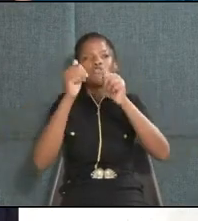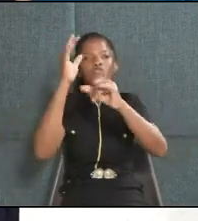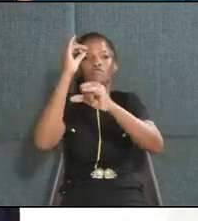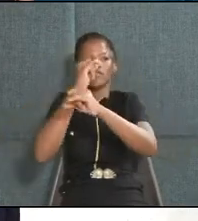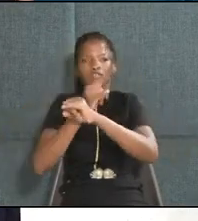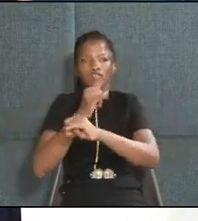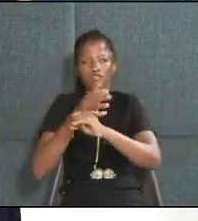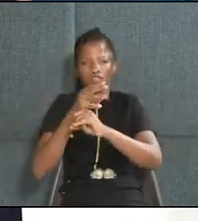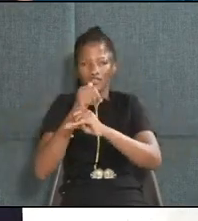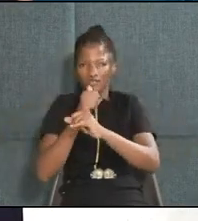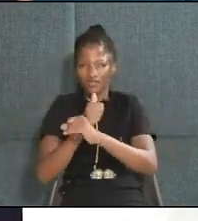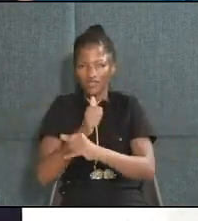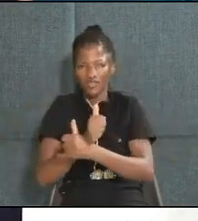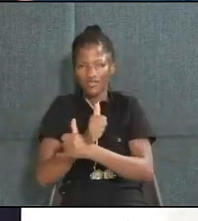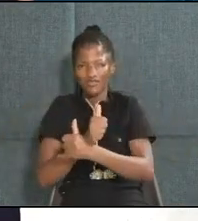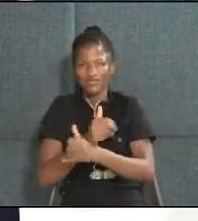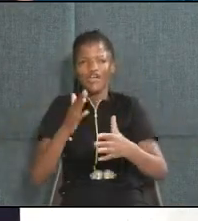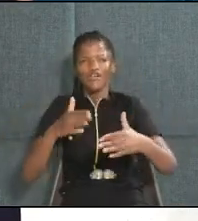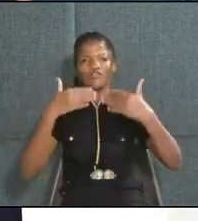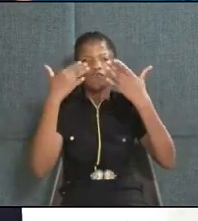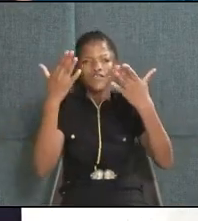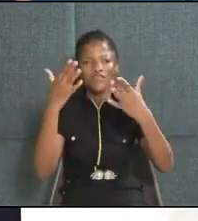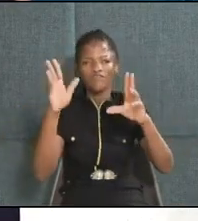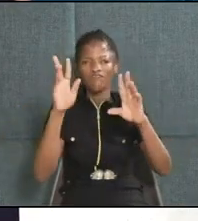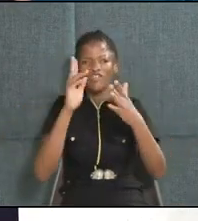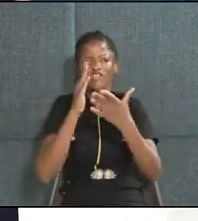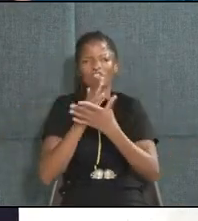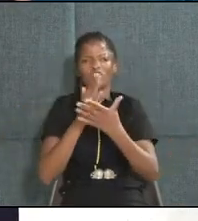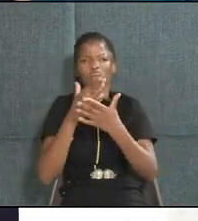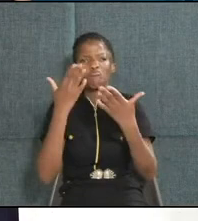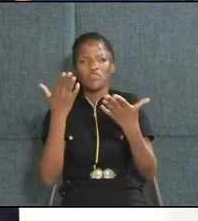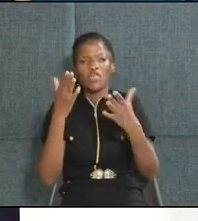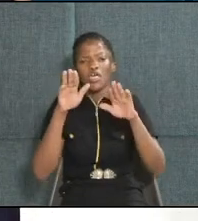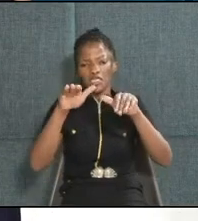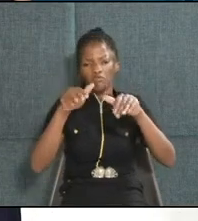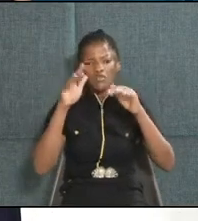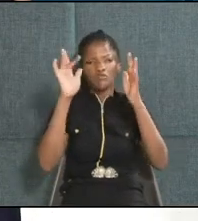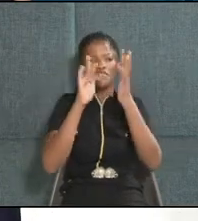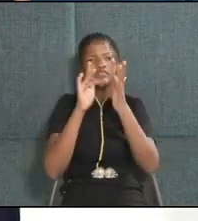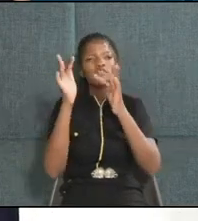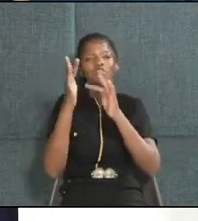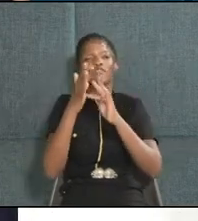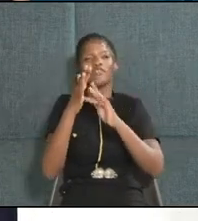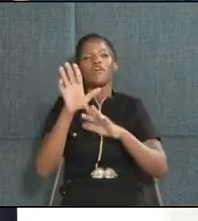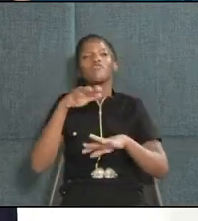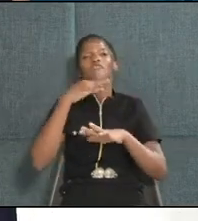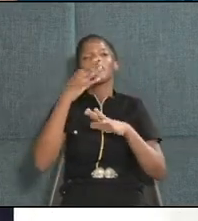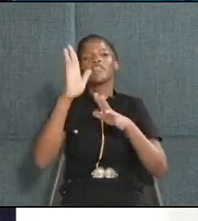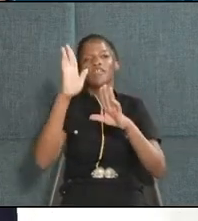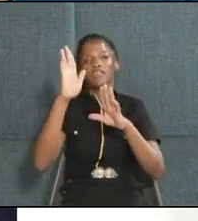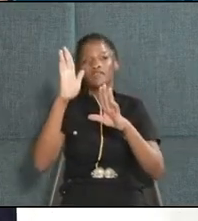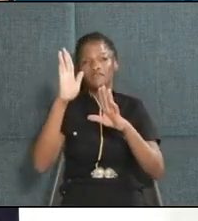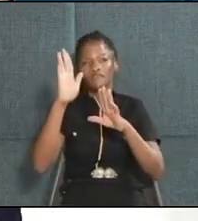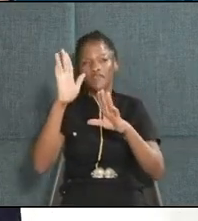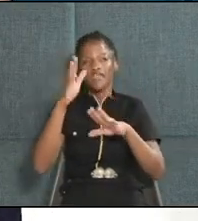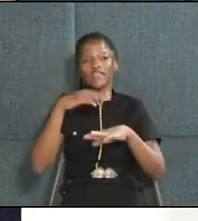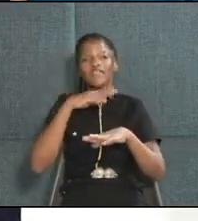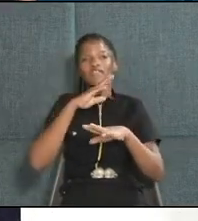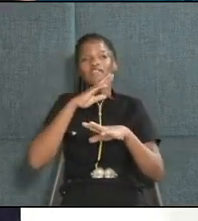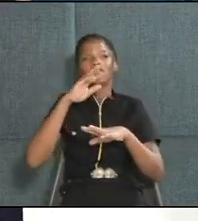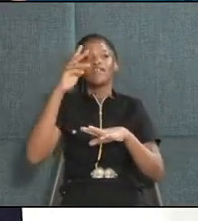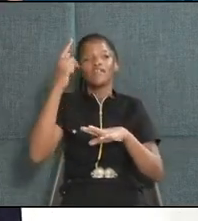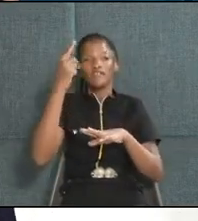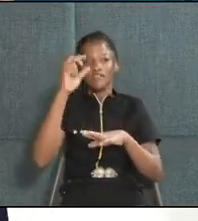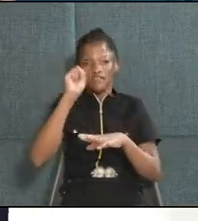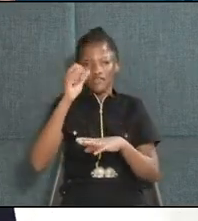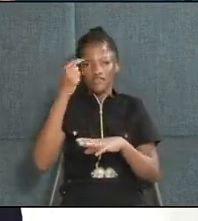to do so. Guess what? As they were given white robes to wear, they waited for God to revenge on their death. And I'm so sure that Stephen was among